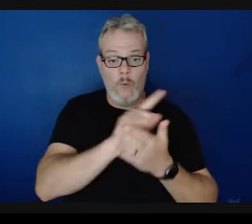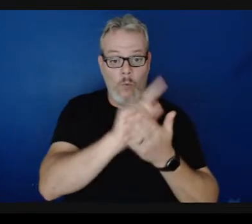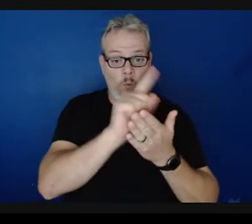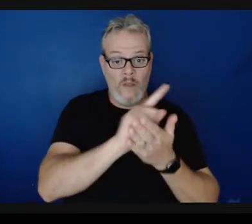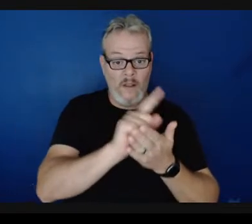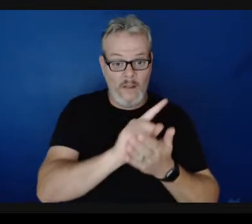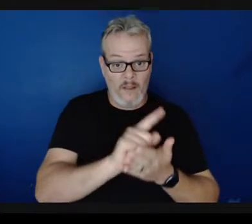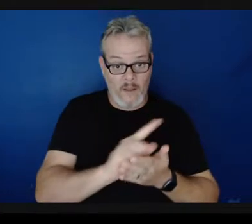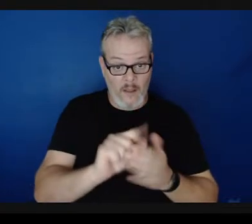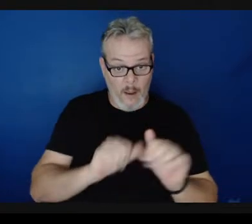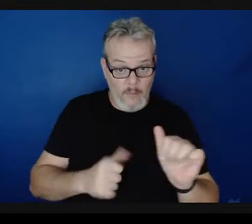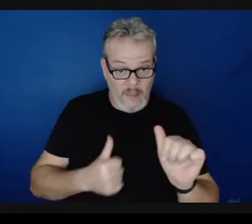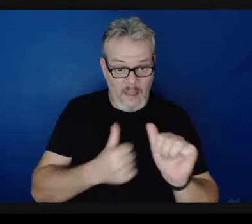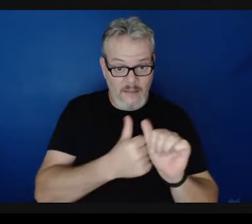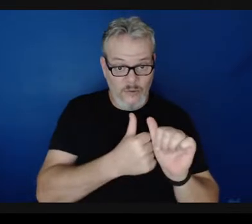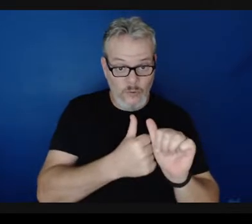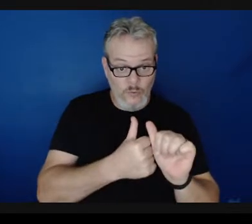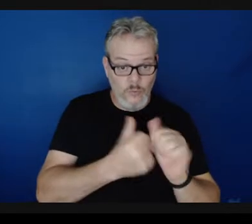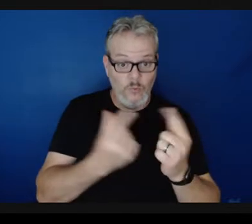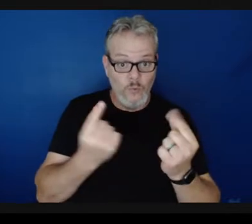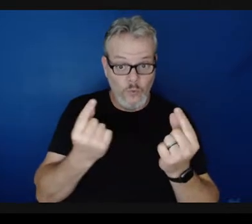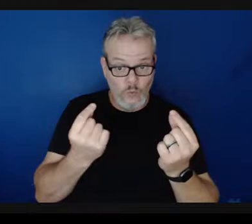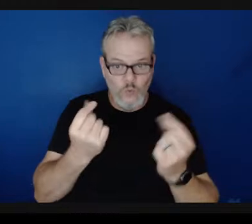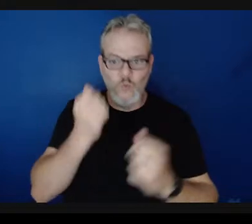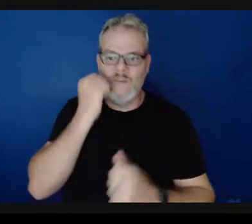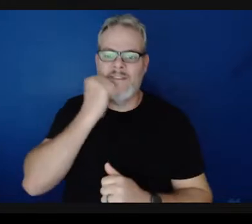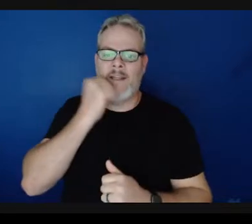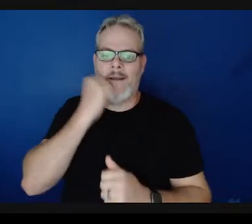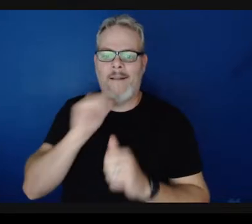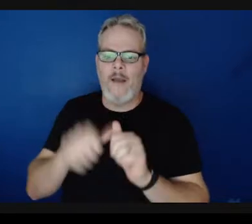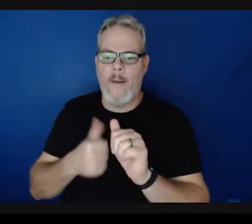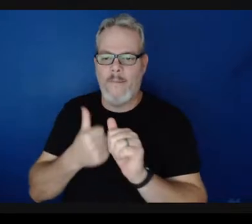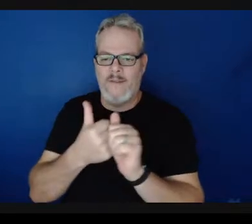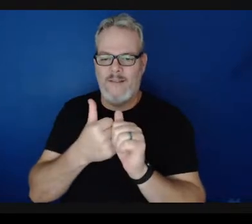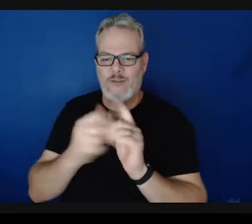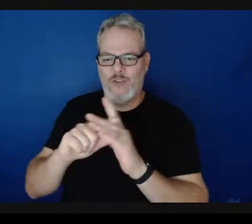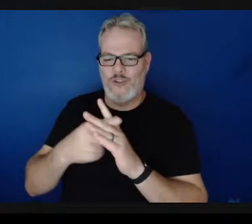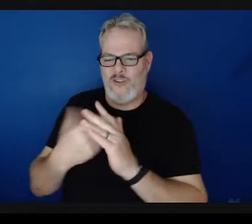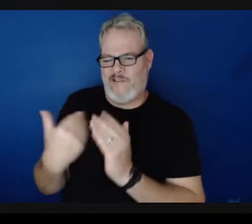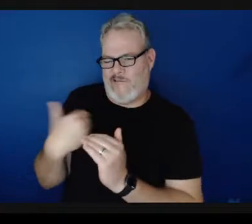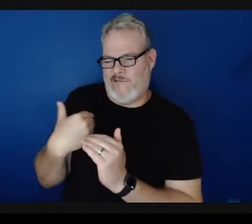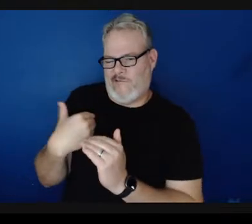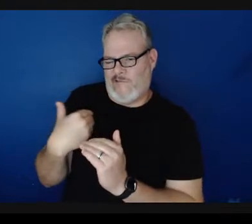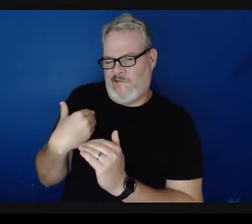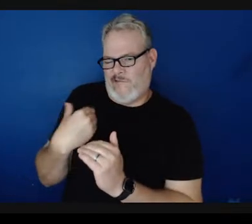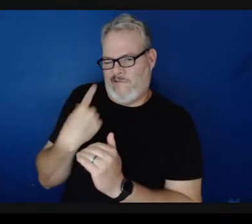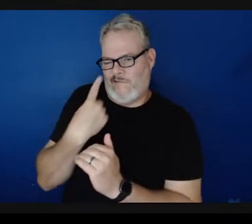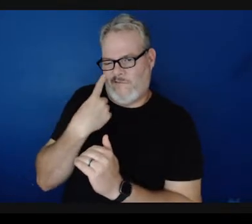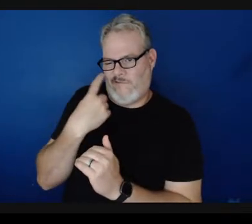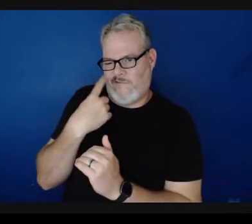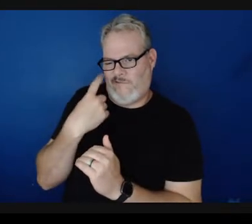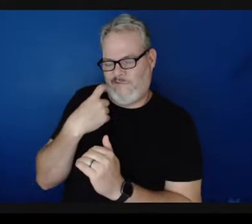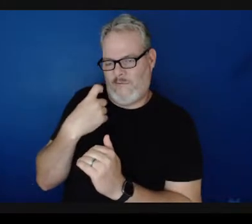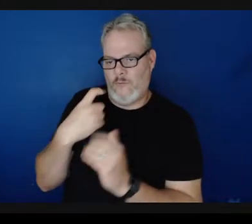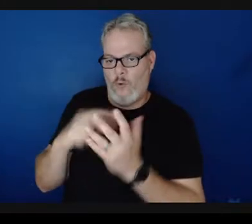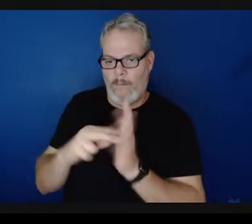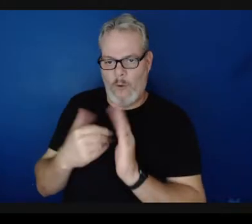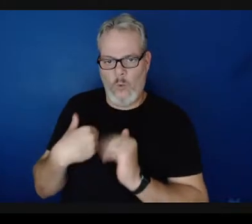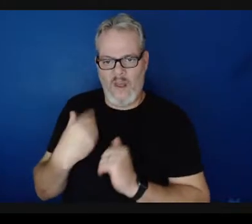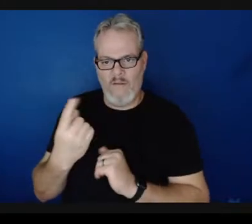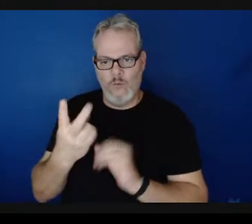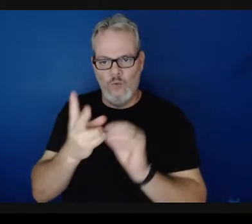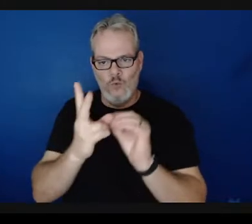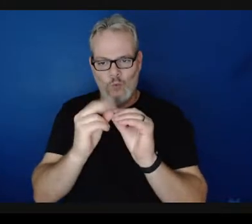daily updates, which began yesterday, in fact, on Wednesday. And so that means we have two further updates beyond this one, right? But this first one